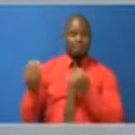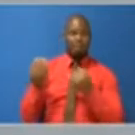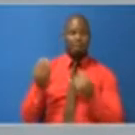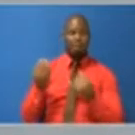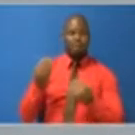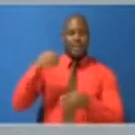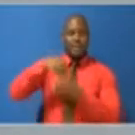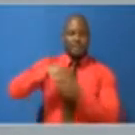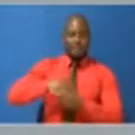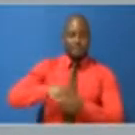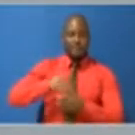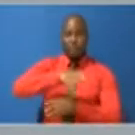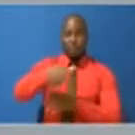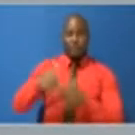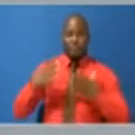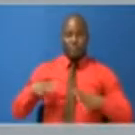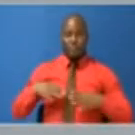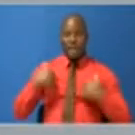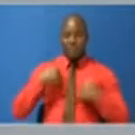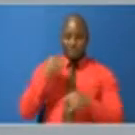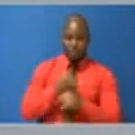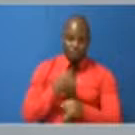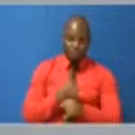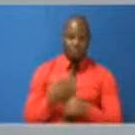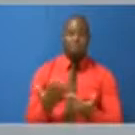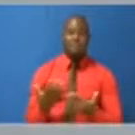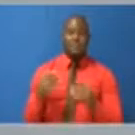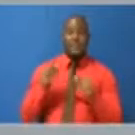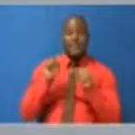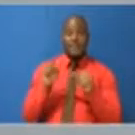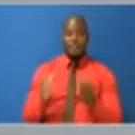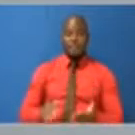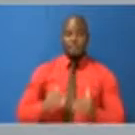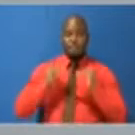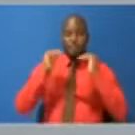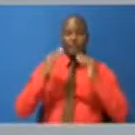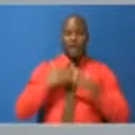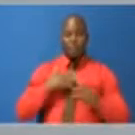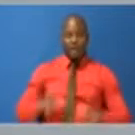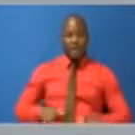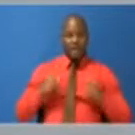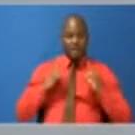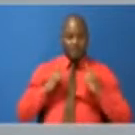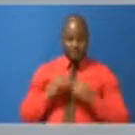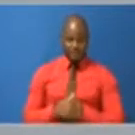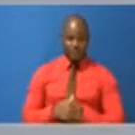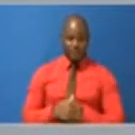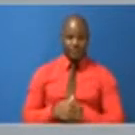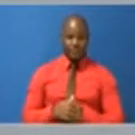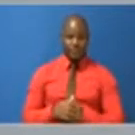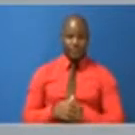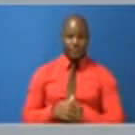constituency people will have jobs and that will improve our lives of living